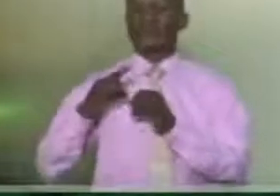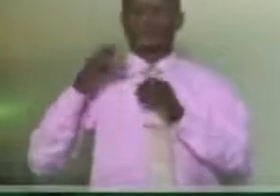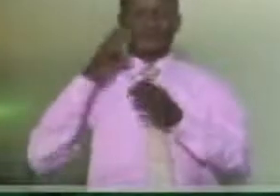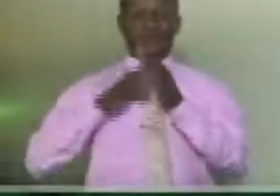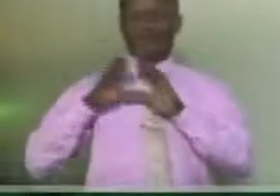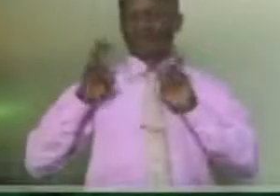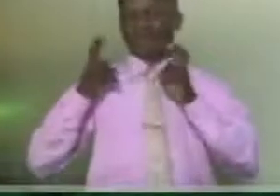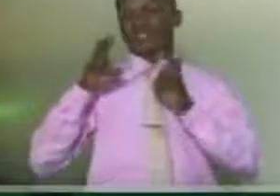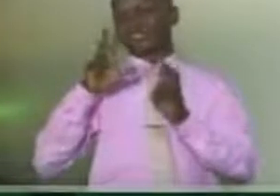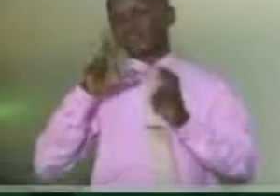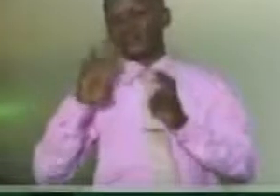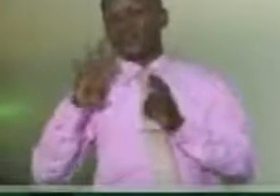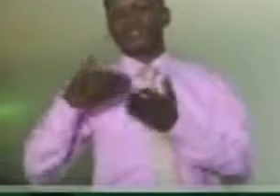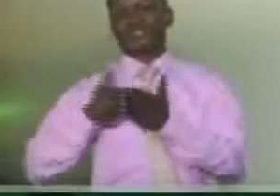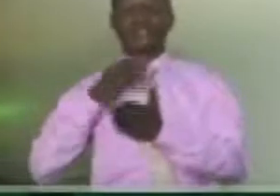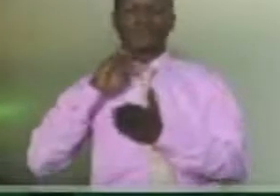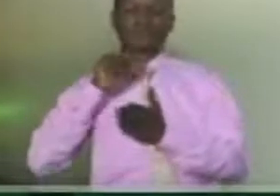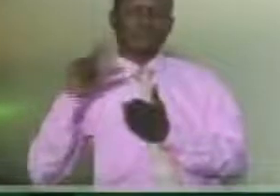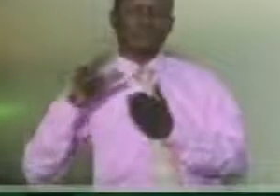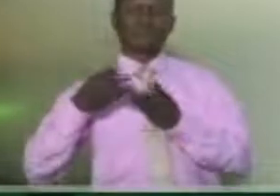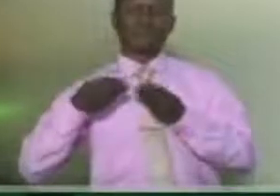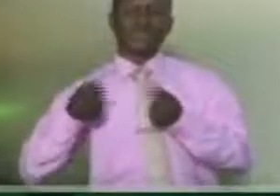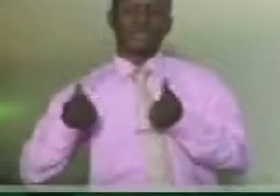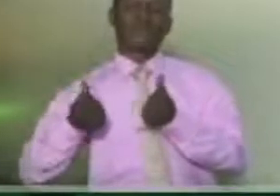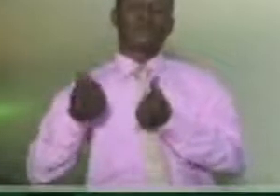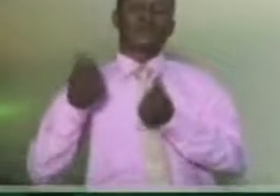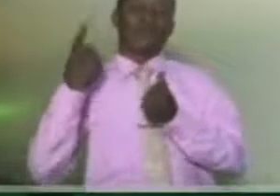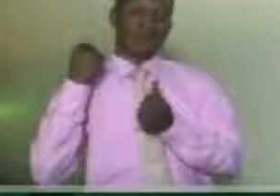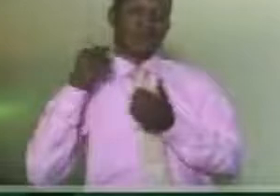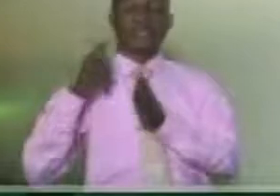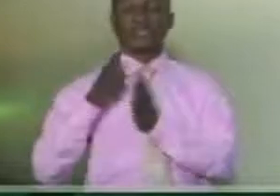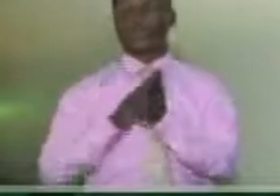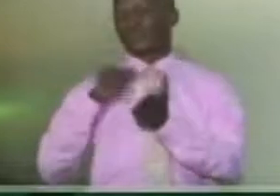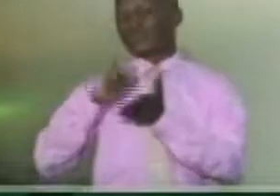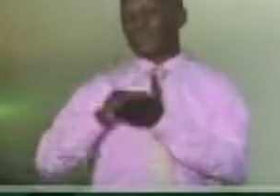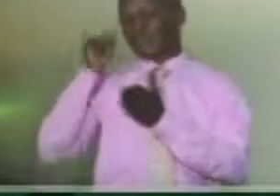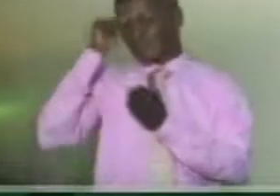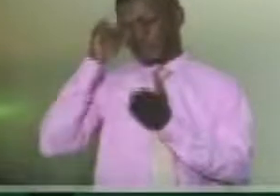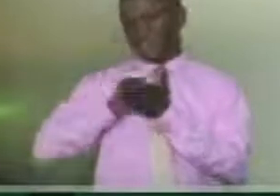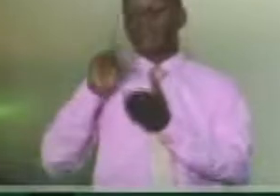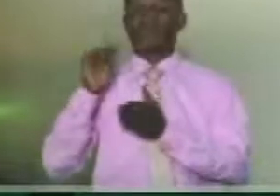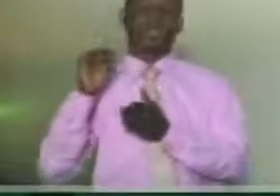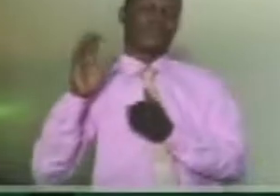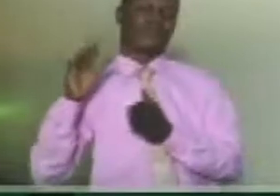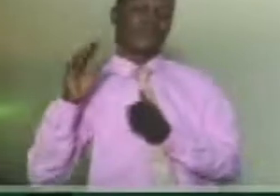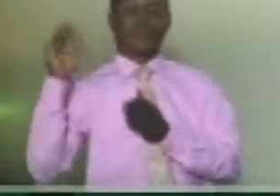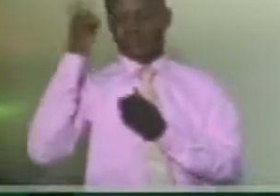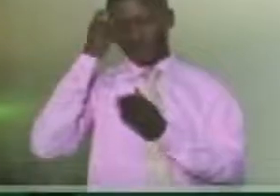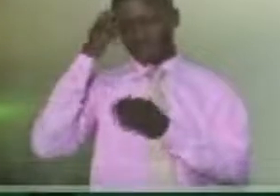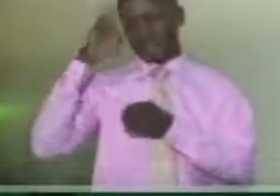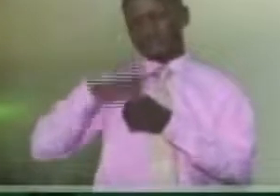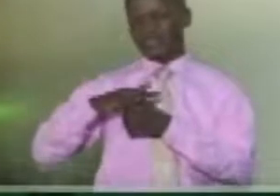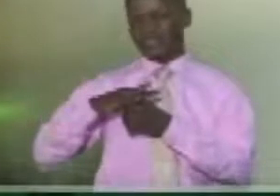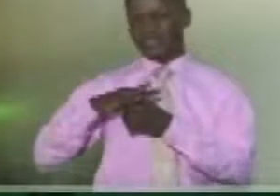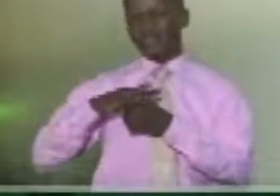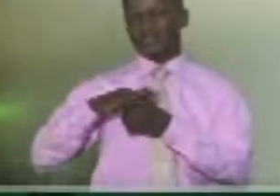34. The new bill addresses a lacuna in the current electoral law, which was manifest in the 2015 governorship election in Kogi